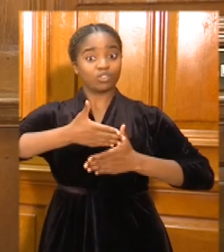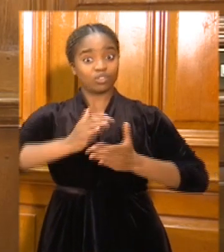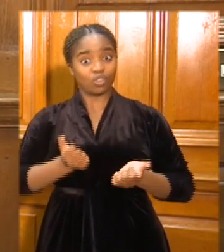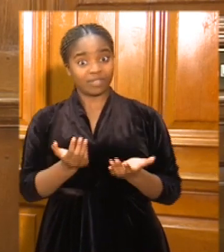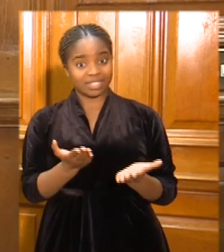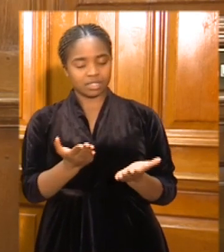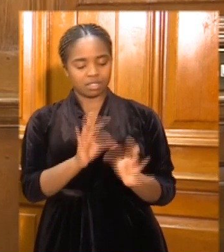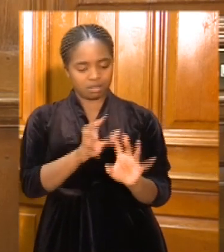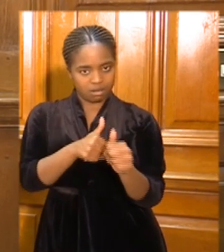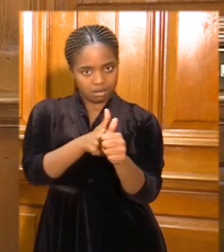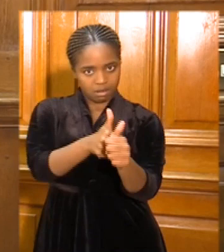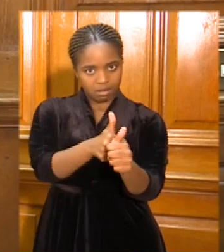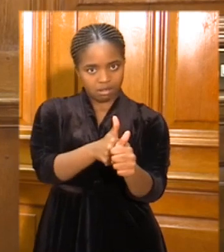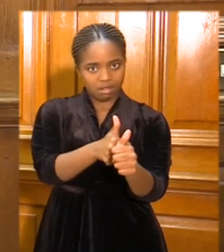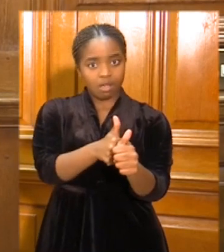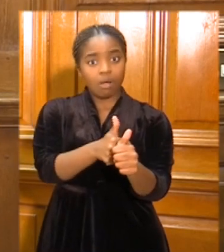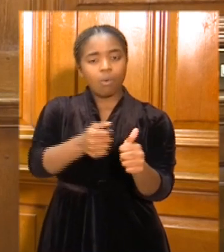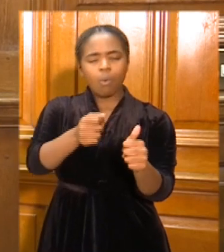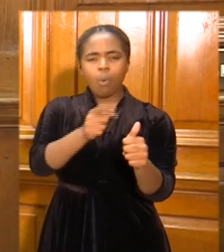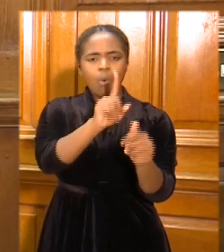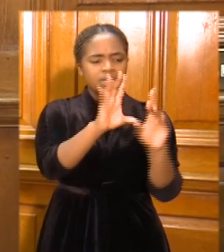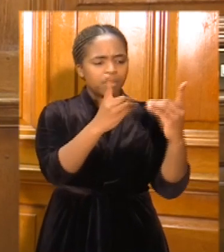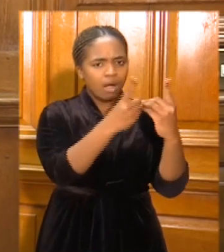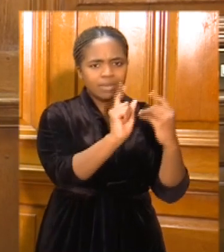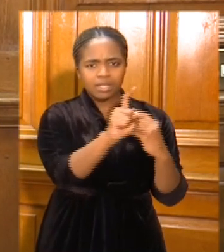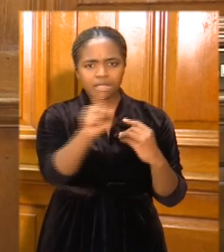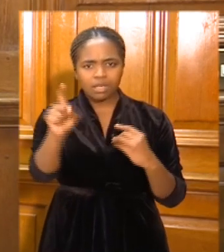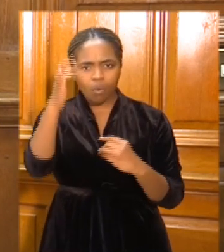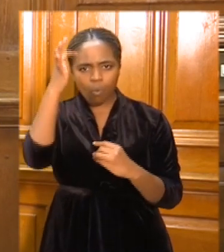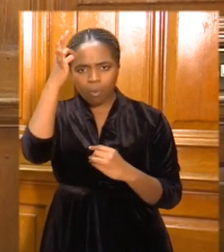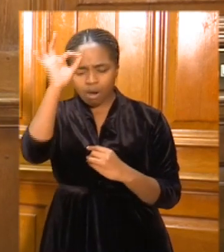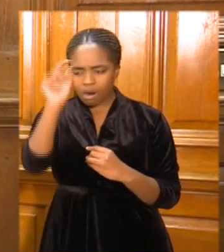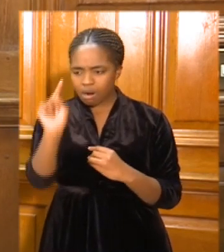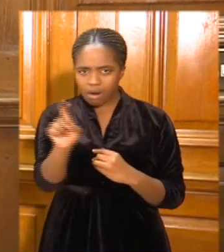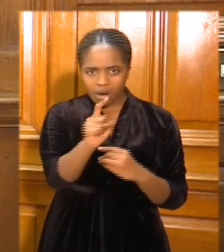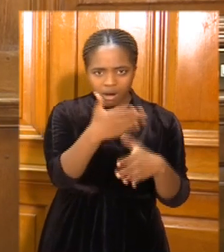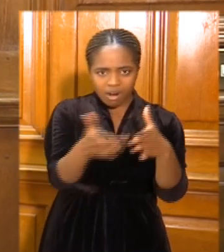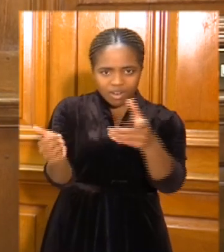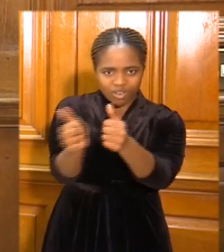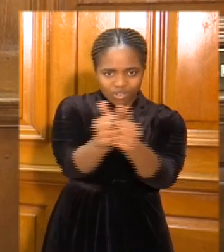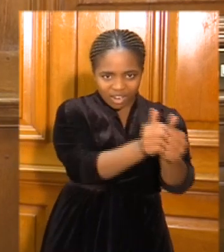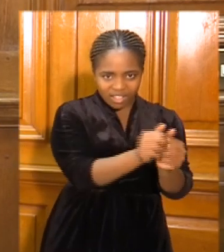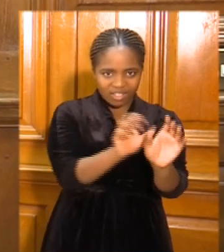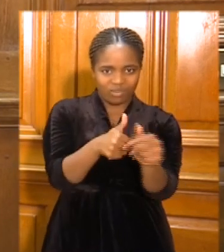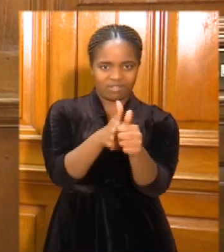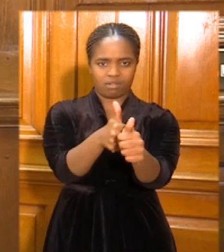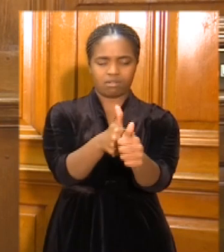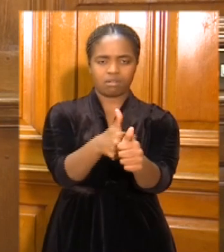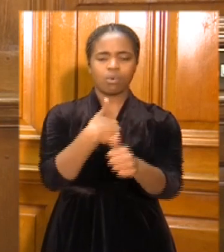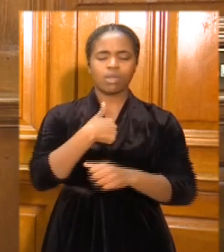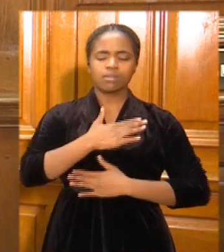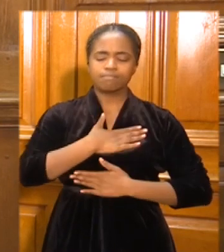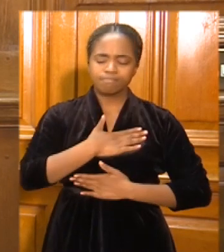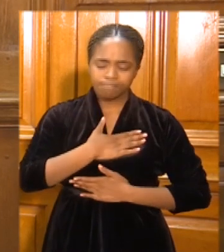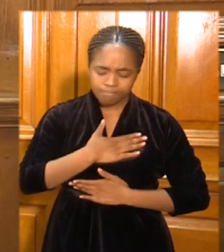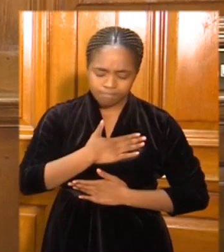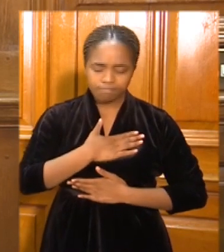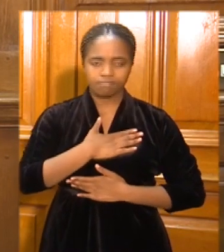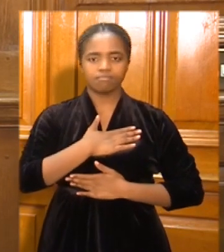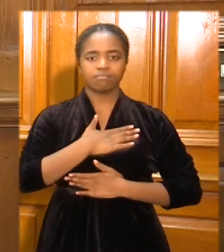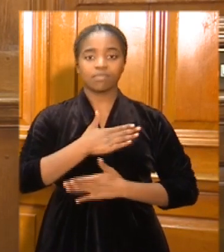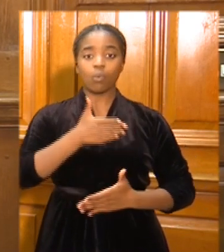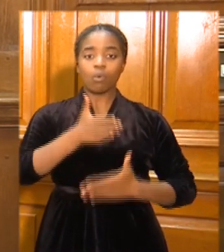Administration, working together with all government departments. We appreciate the work that